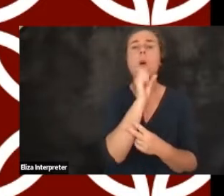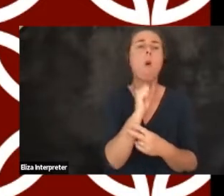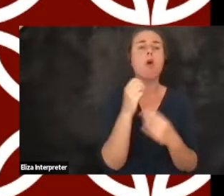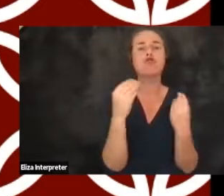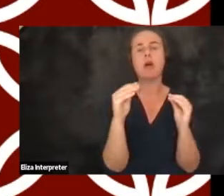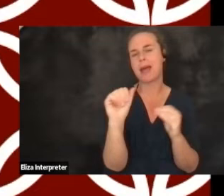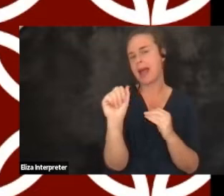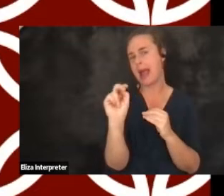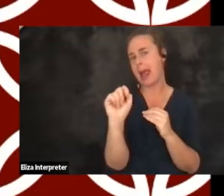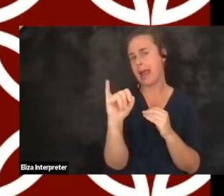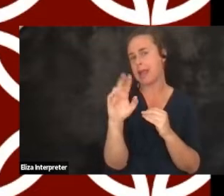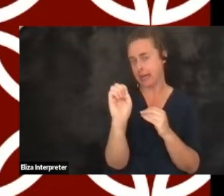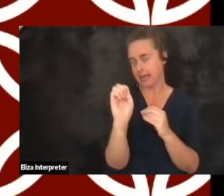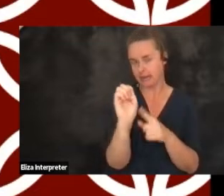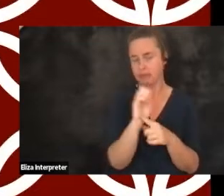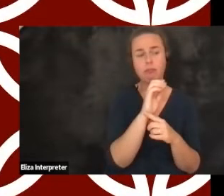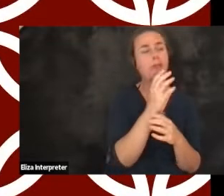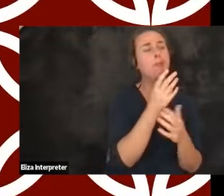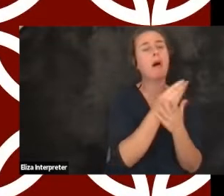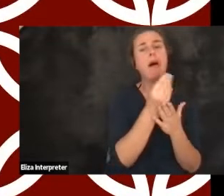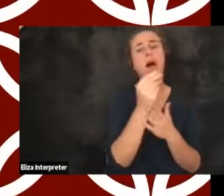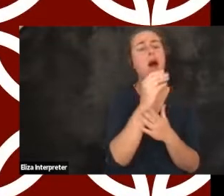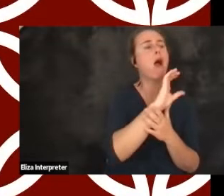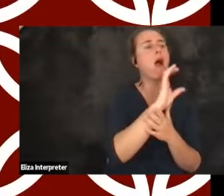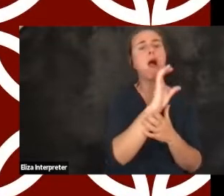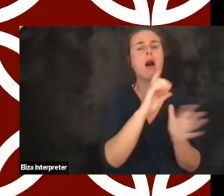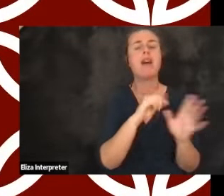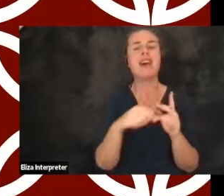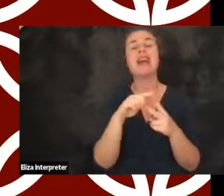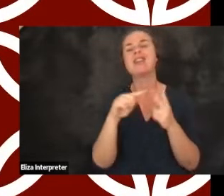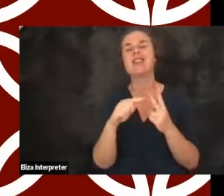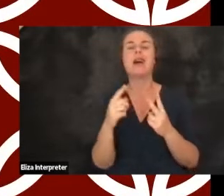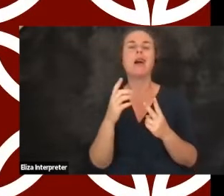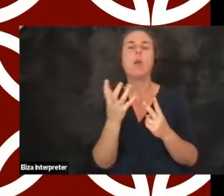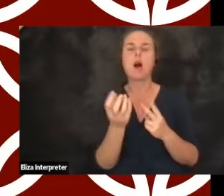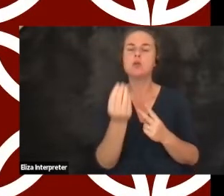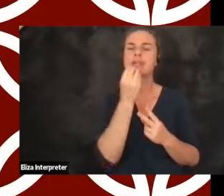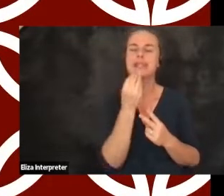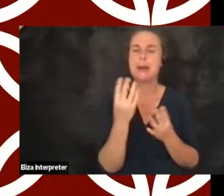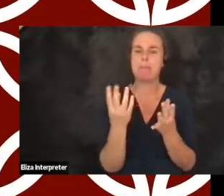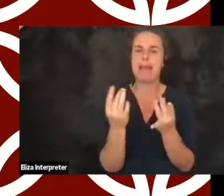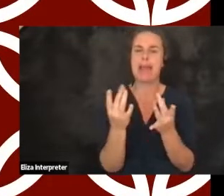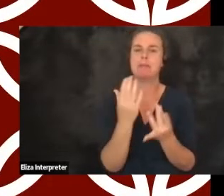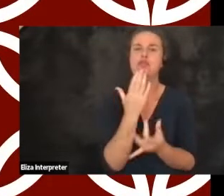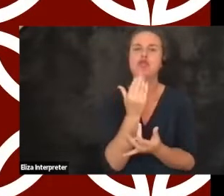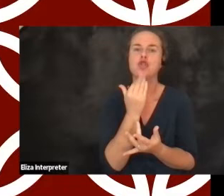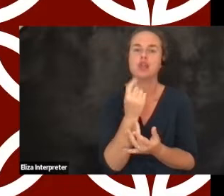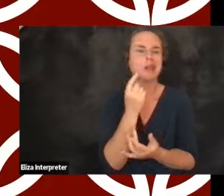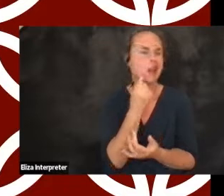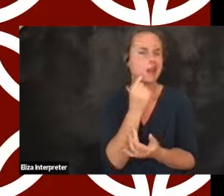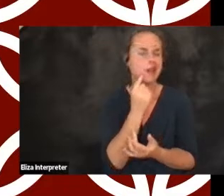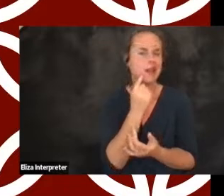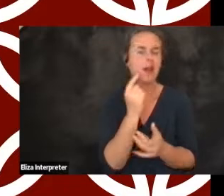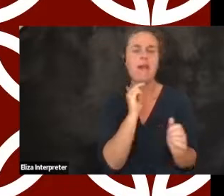eat maple sugar candy. And it was, you know, the greatest delicacy that